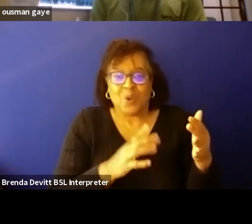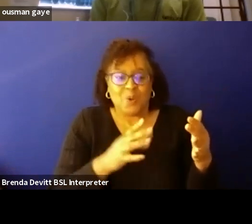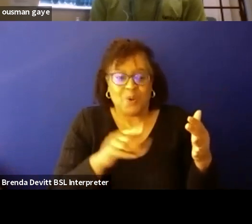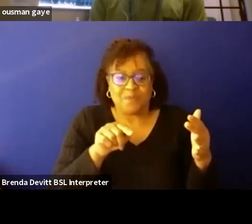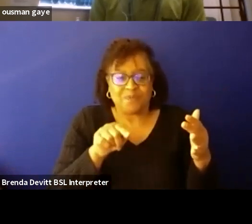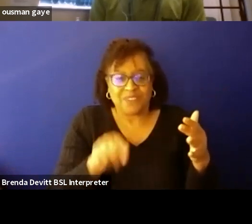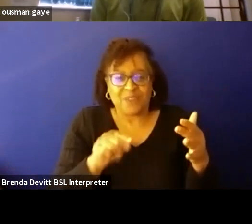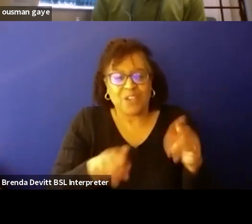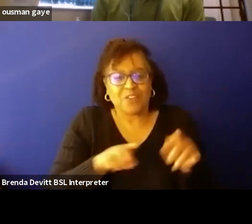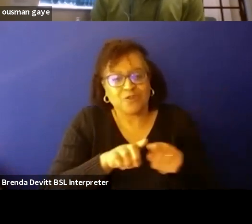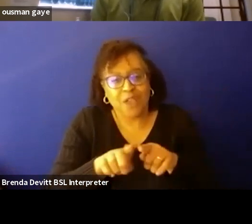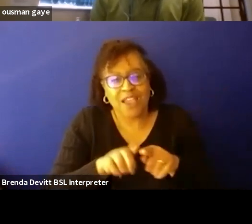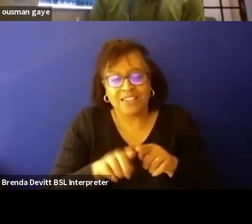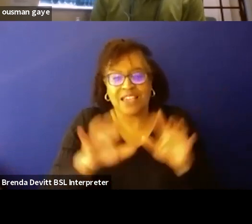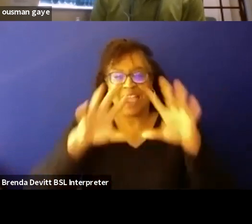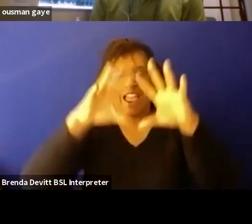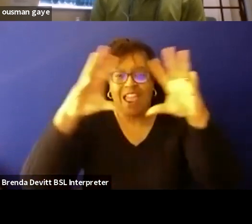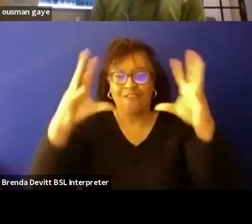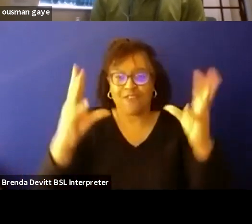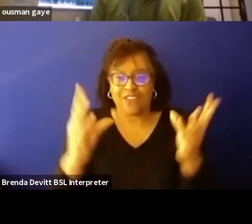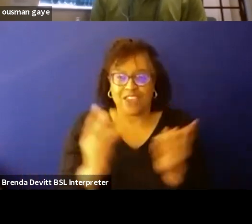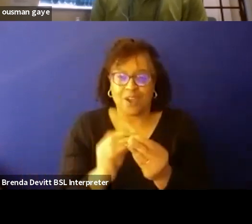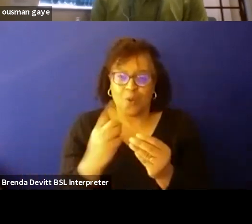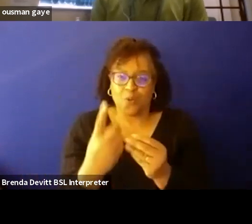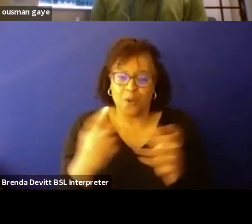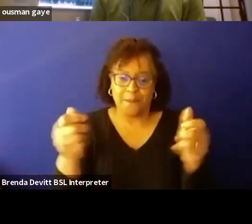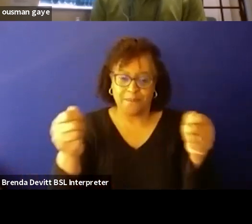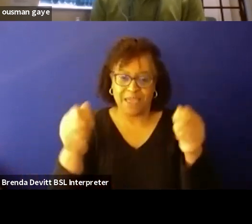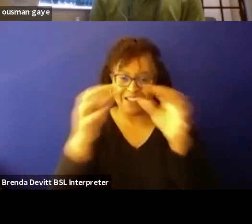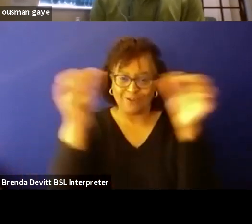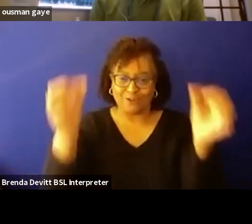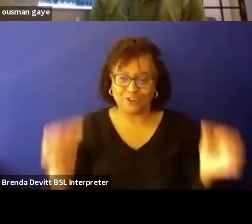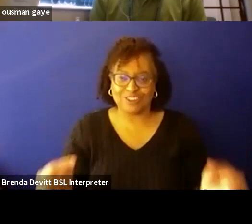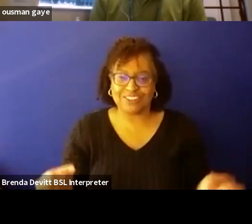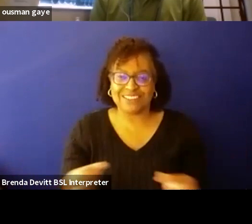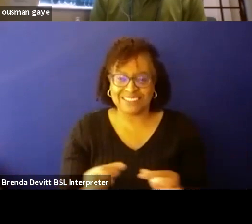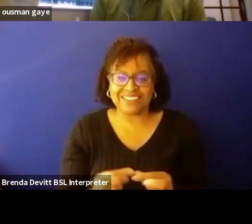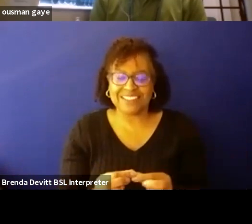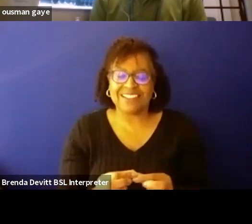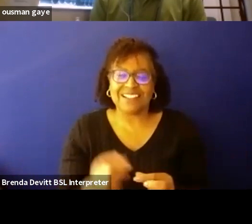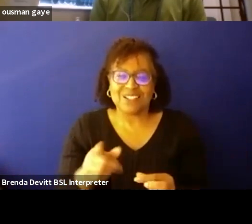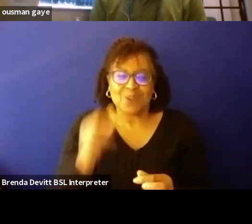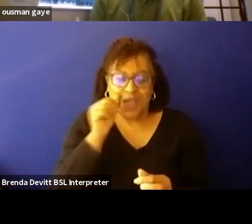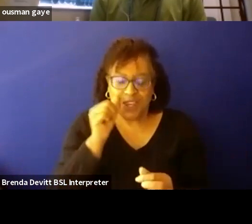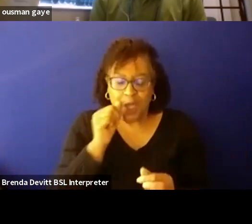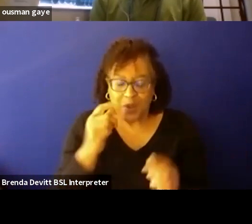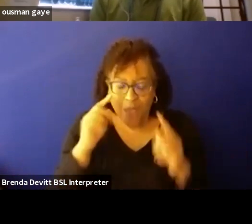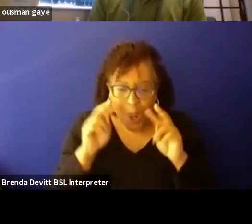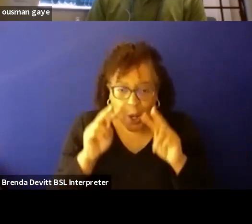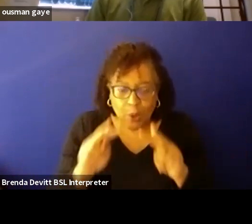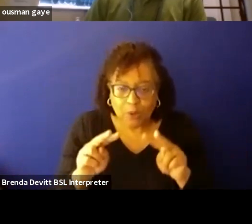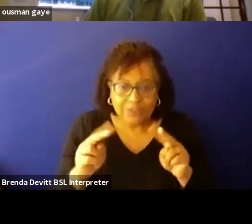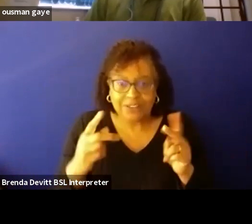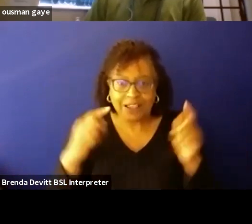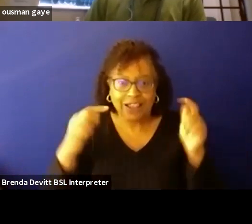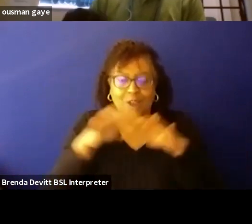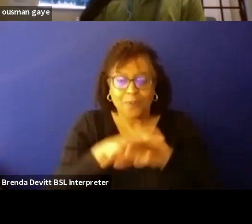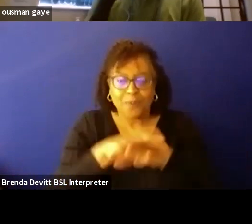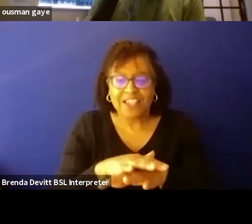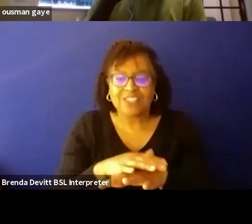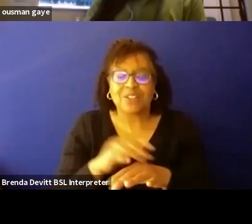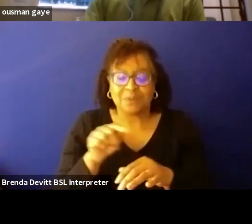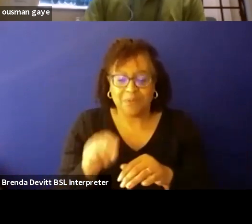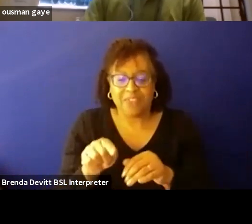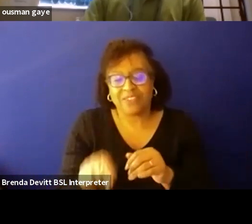what they should and shouldn't be doing, or do you present a longer piece of work that does the detail? Now we do both in